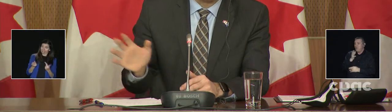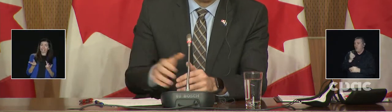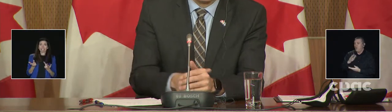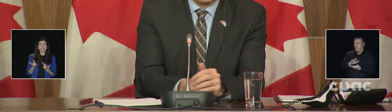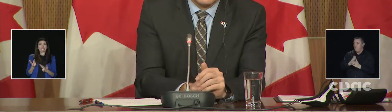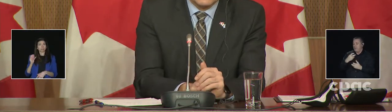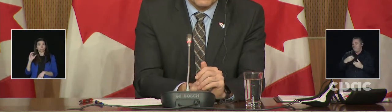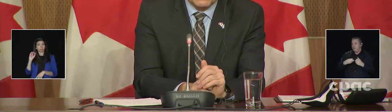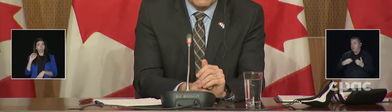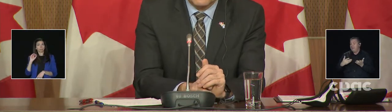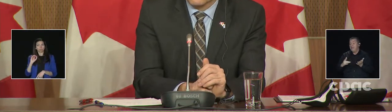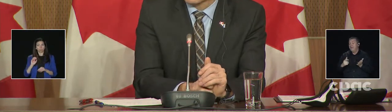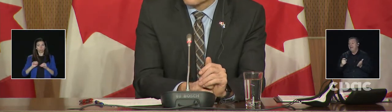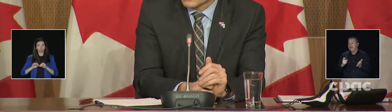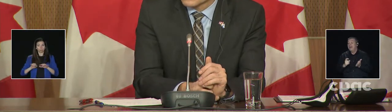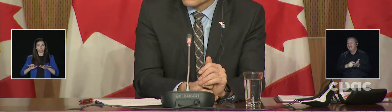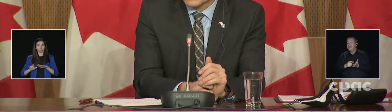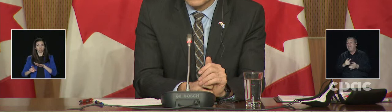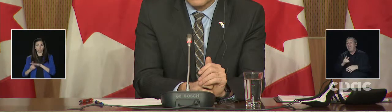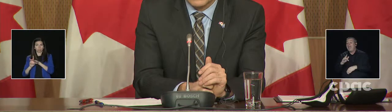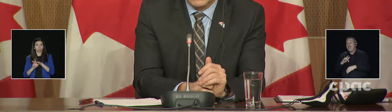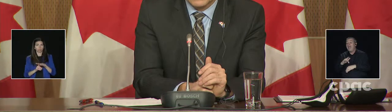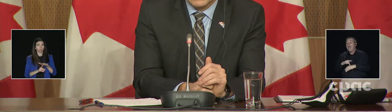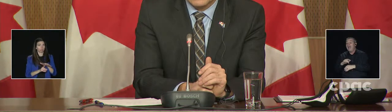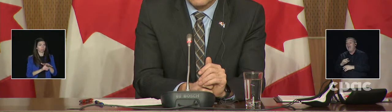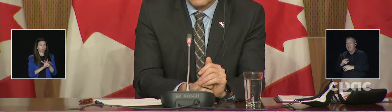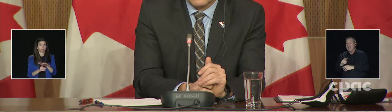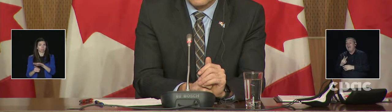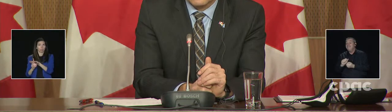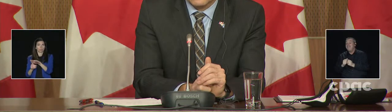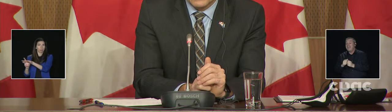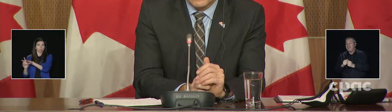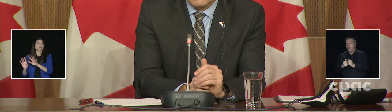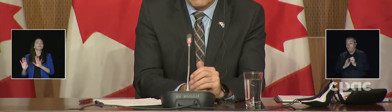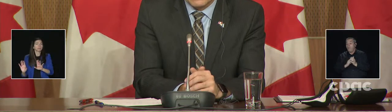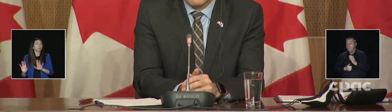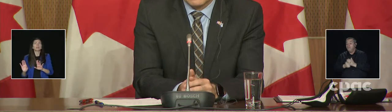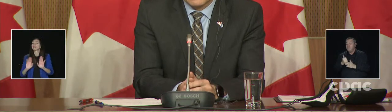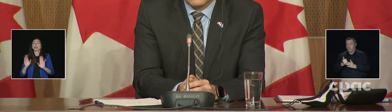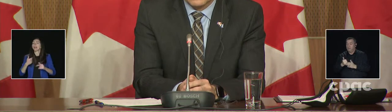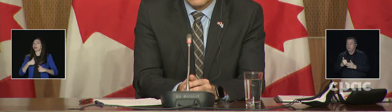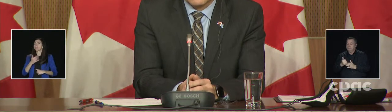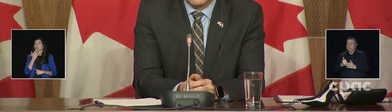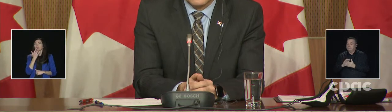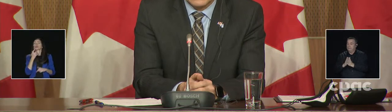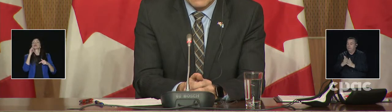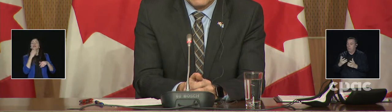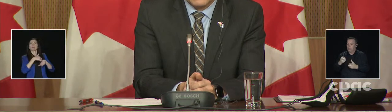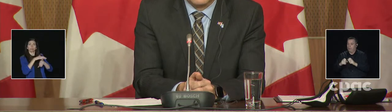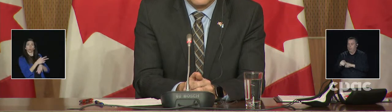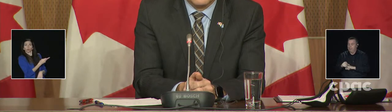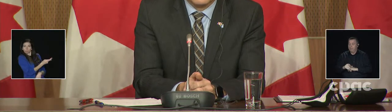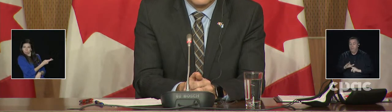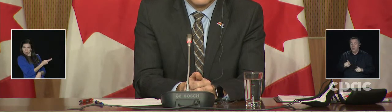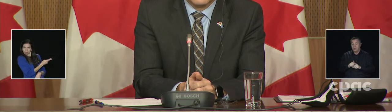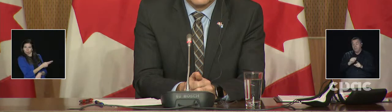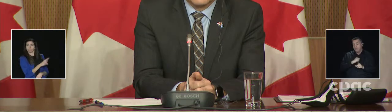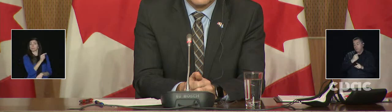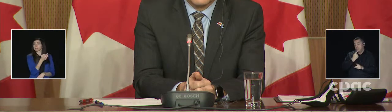again, it will be useful to hear and to turn to Dr. Tam and Dr.